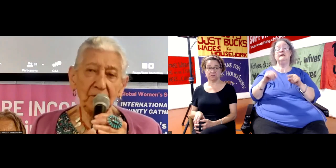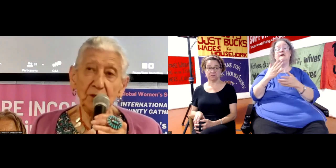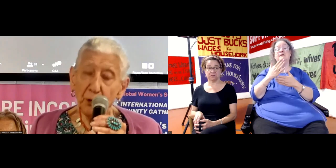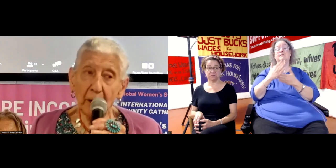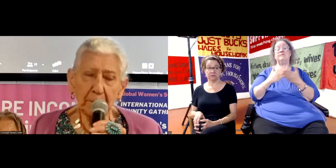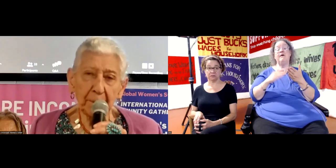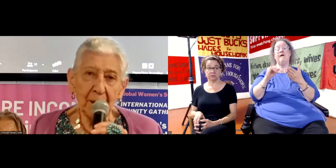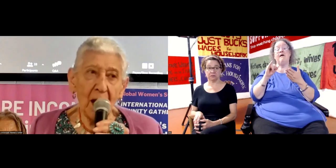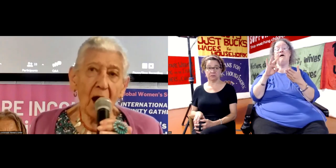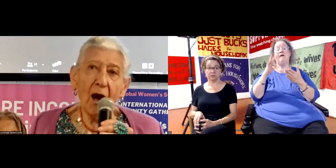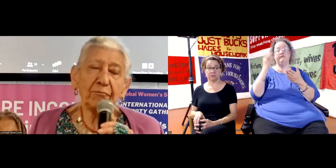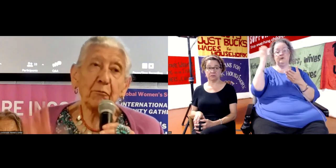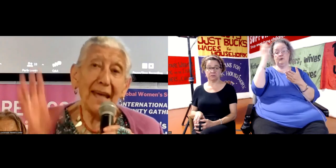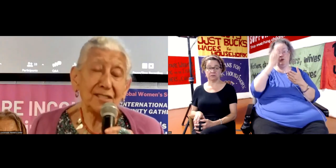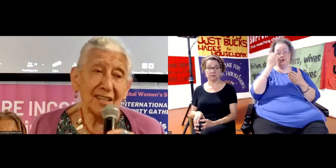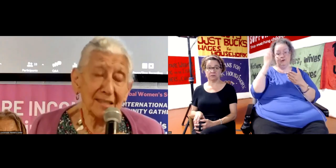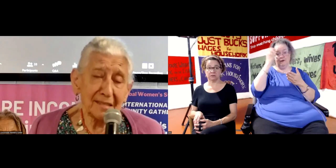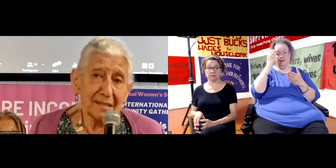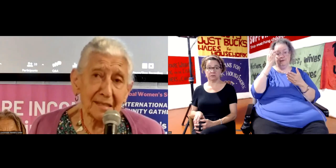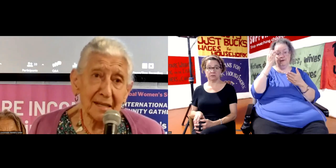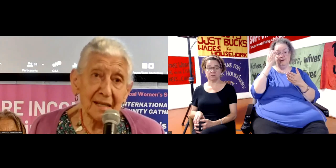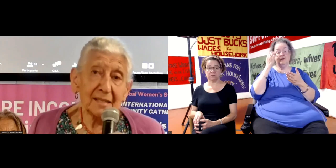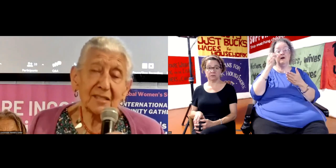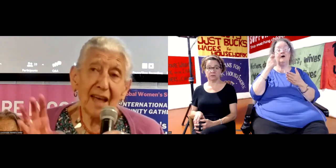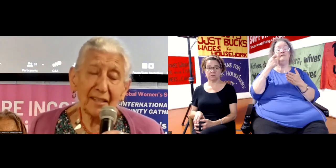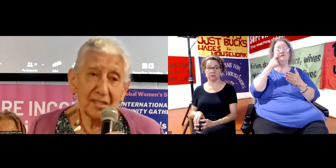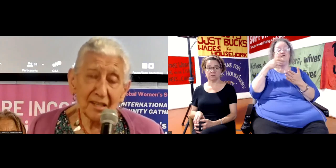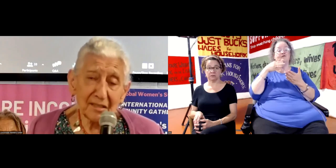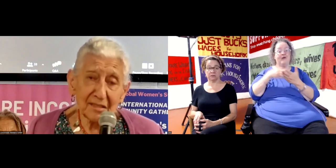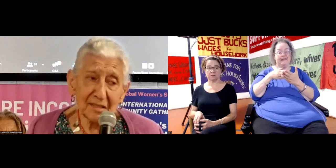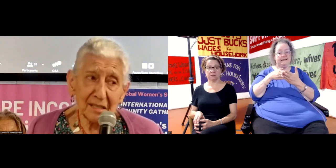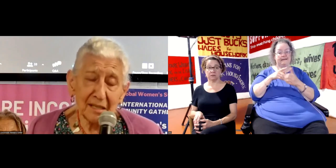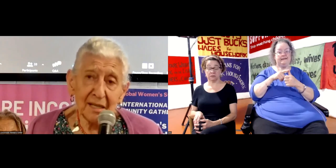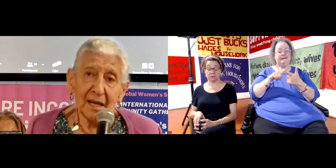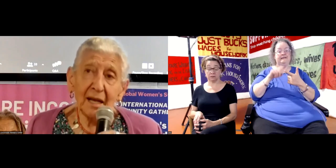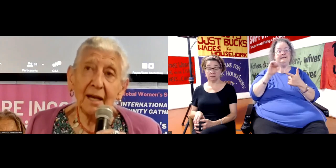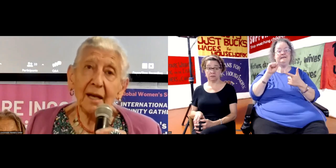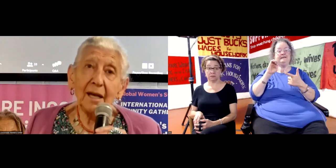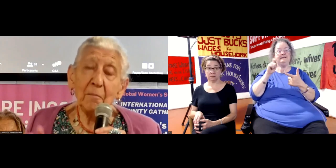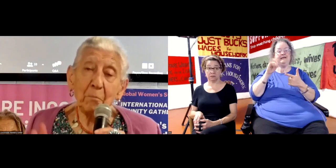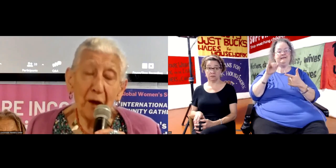of Europe of racist, sexist,